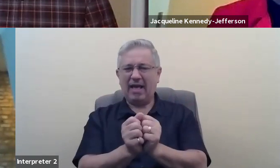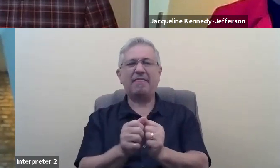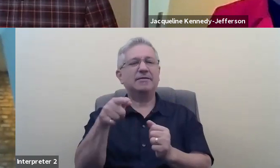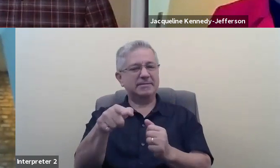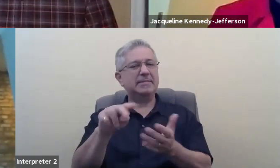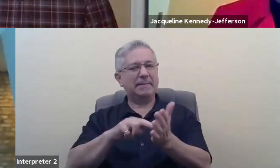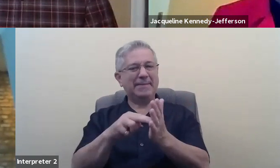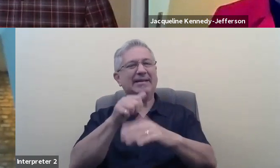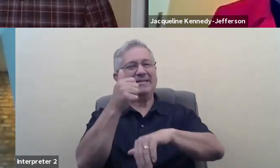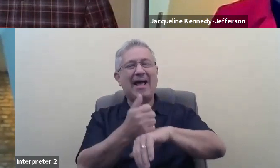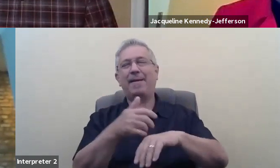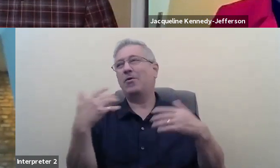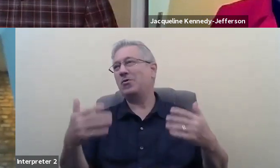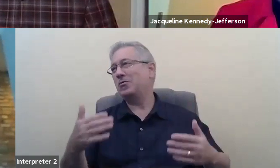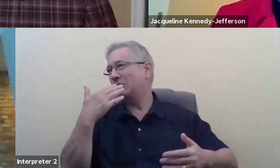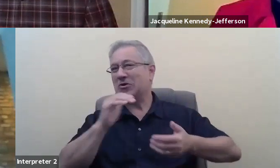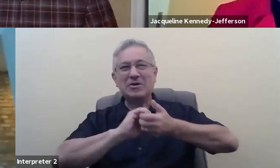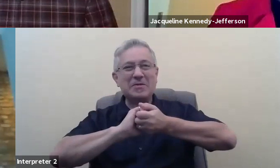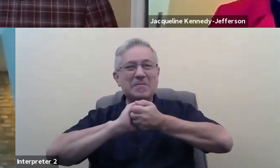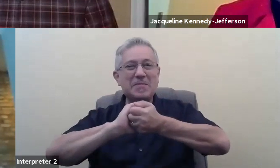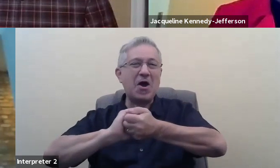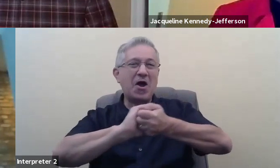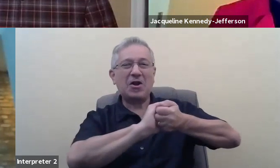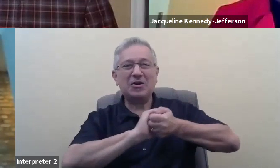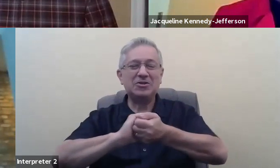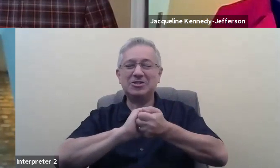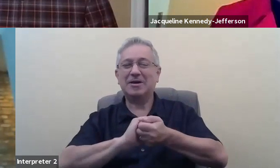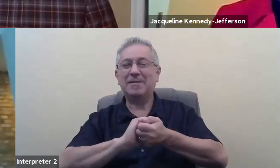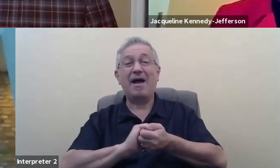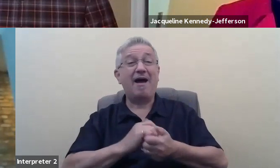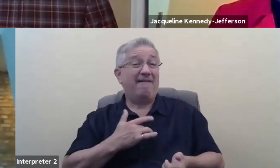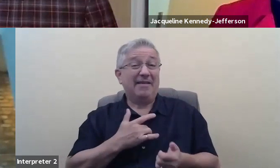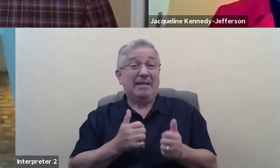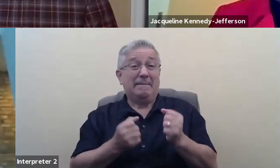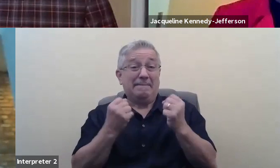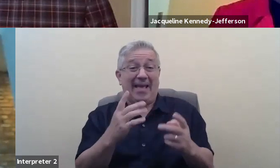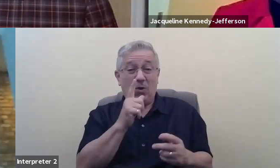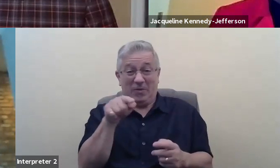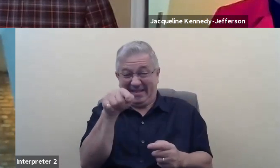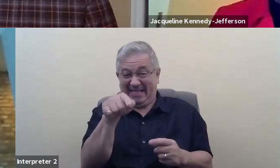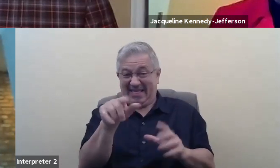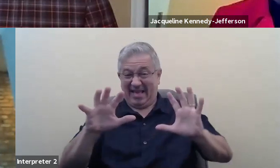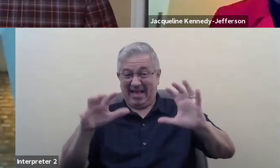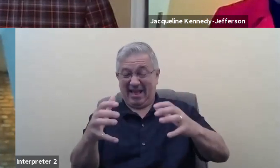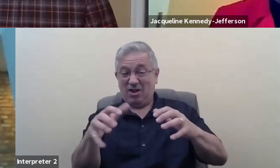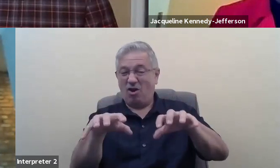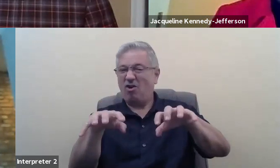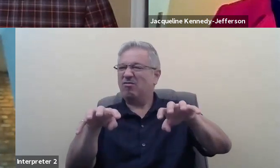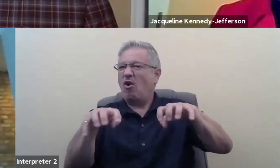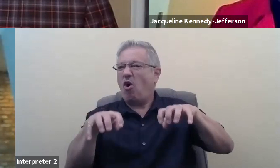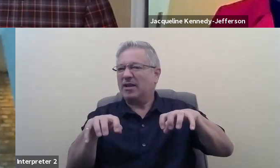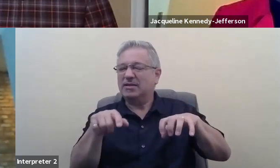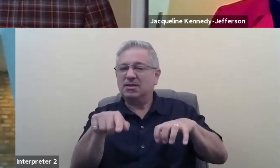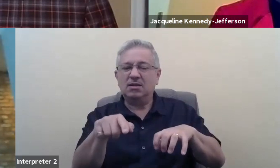some great partnerships with many, I'm quite sure many of folks attending in this audience, with agencies and service